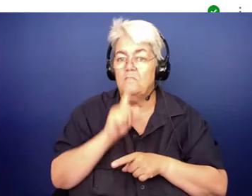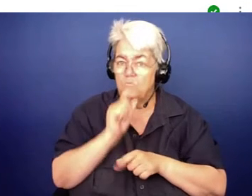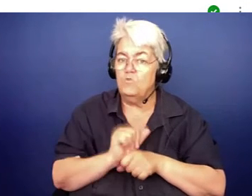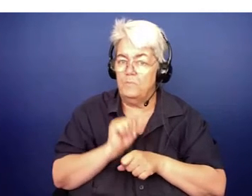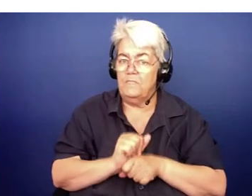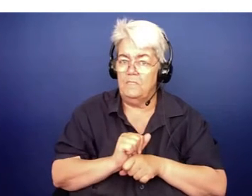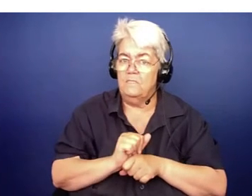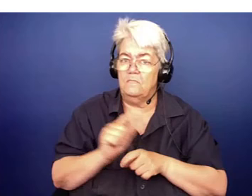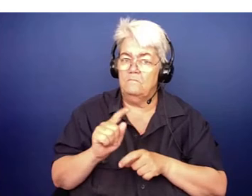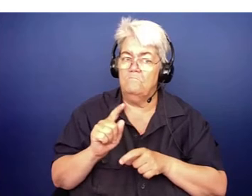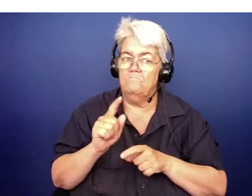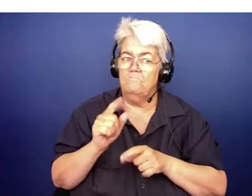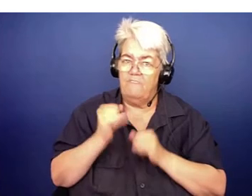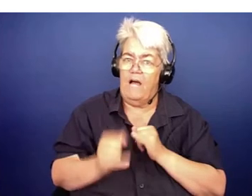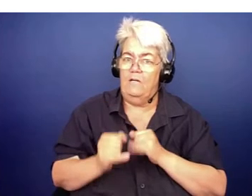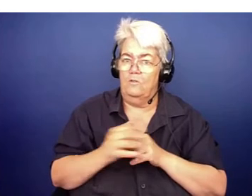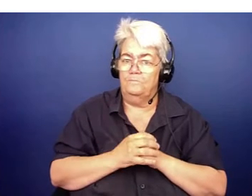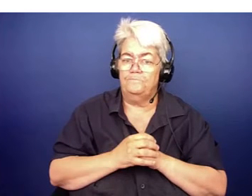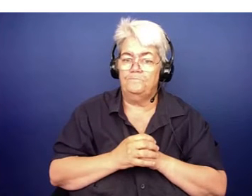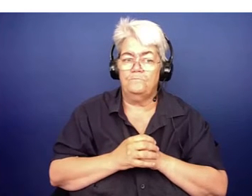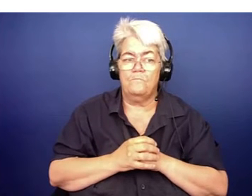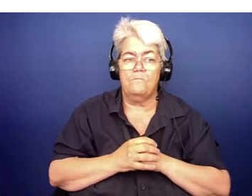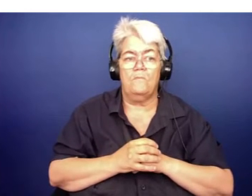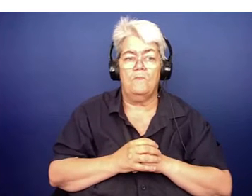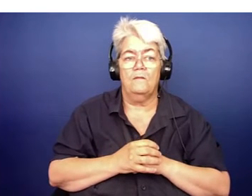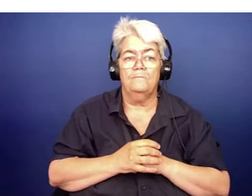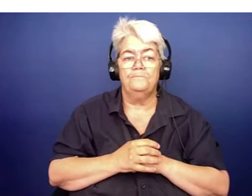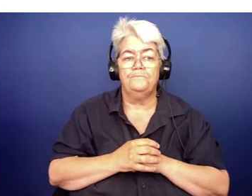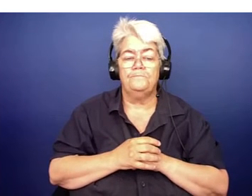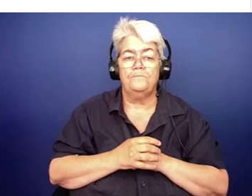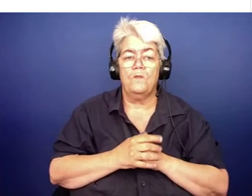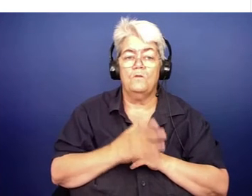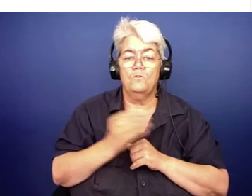open that up, and I want you to see how,